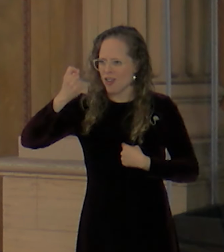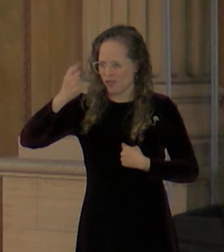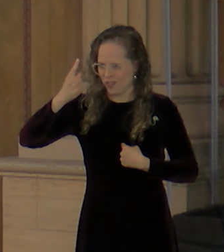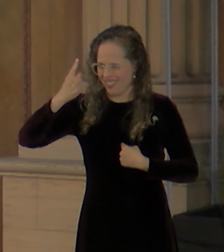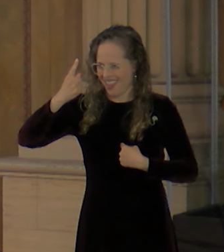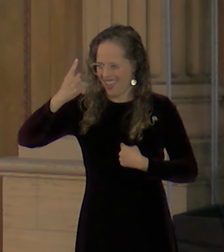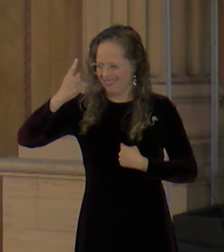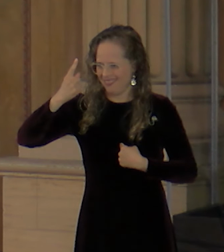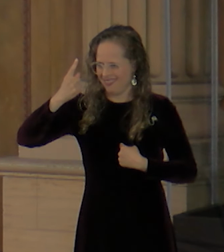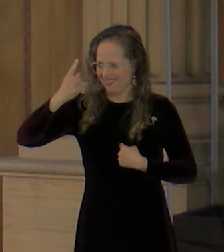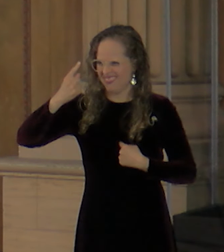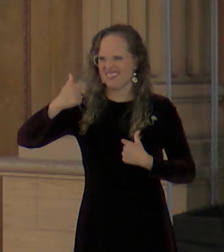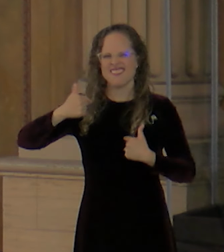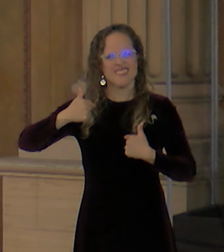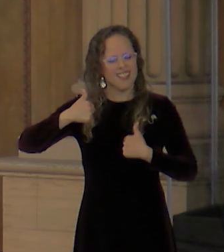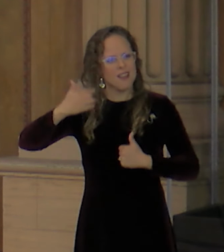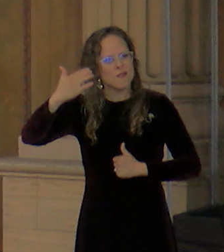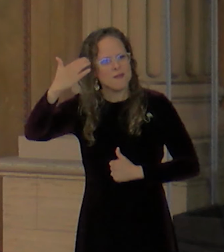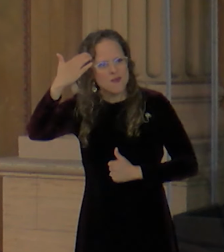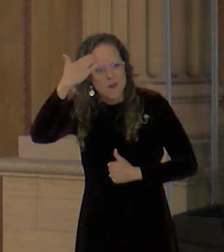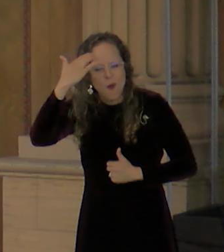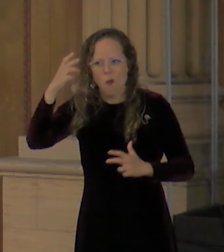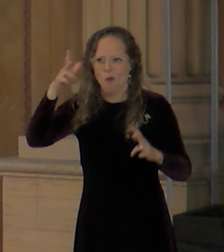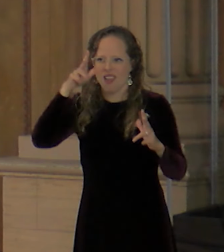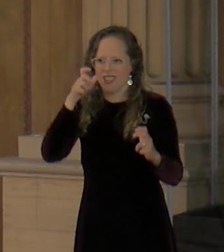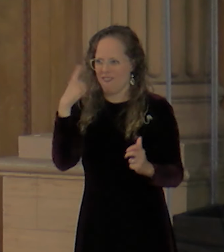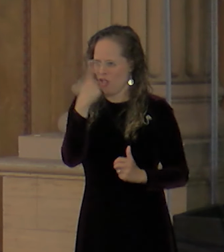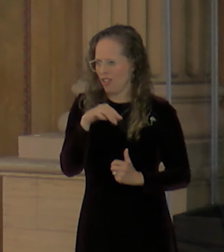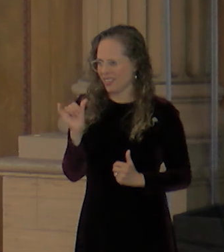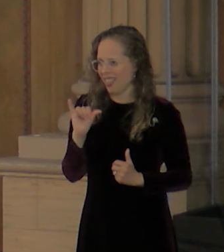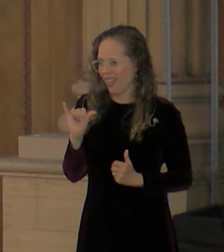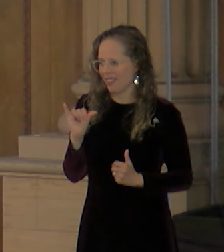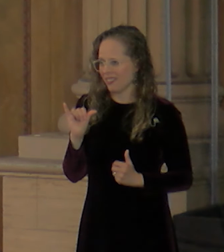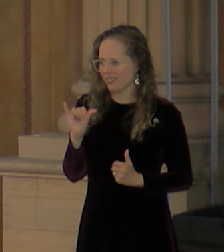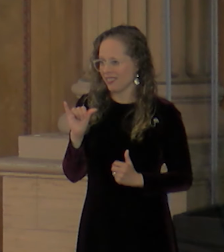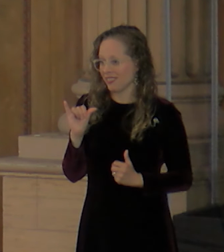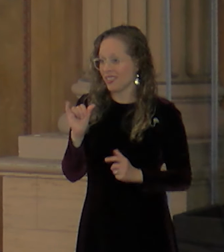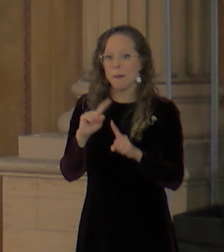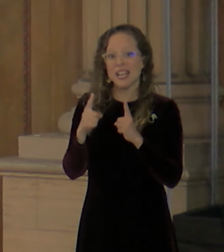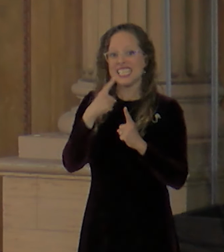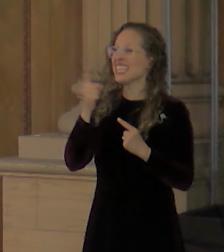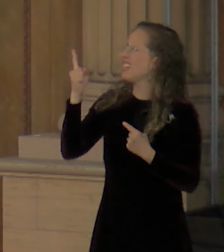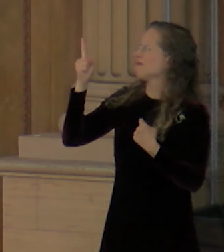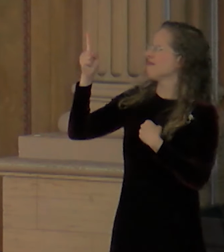I know what evil is like. I'm telling you, I'm good and you can't put me in the wrong.